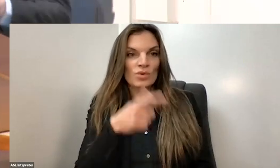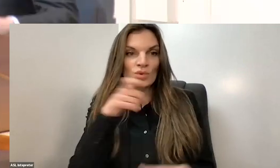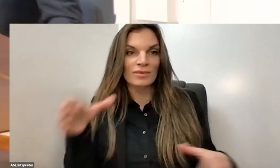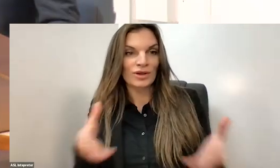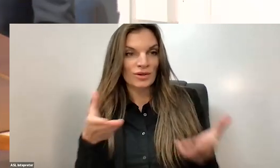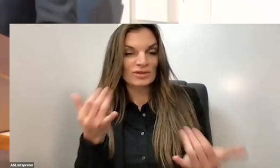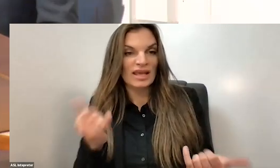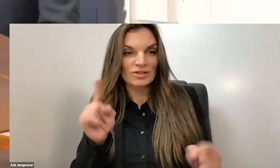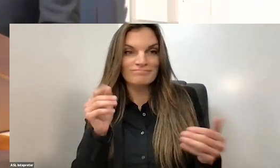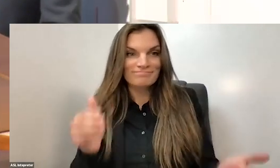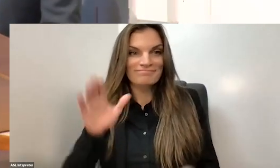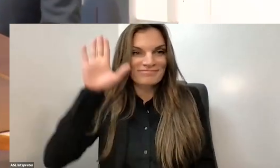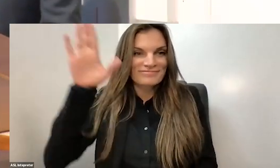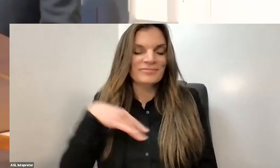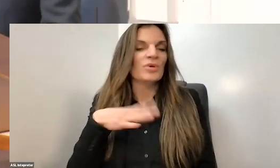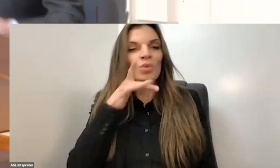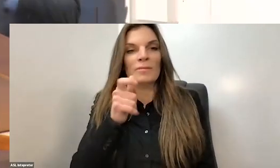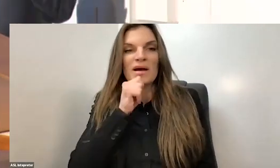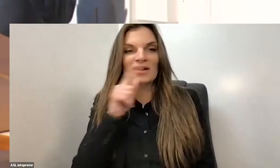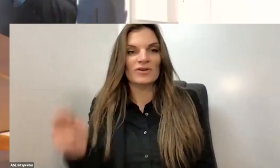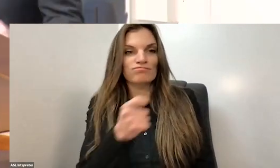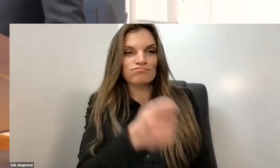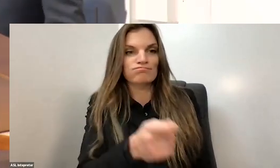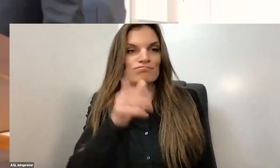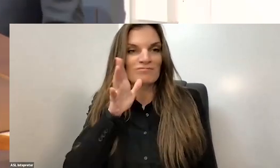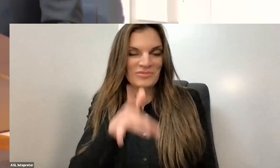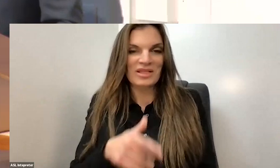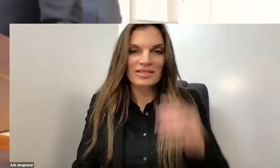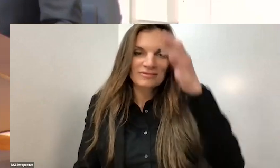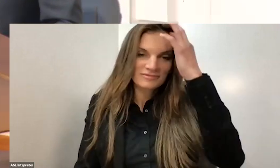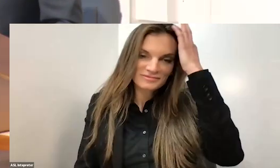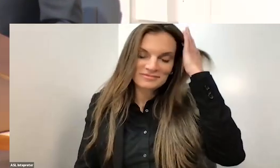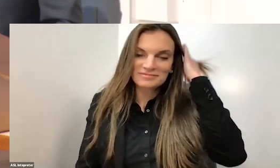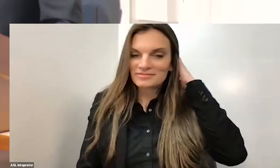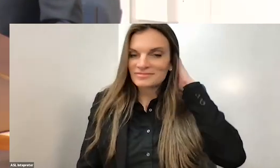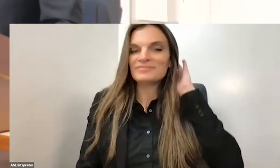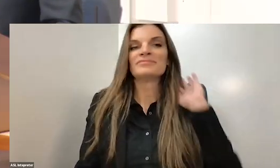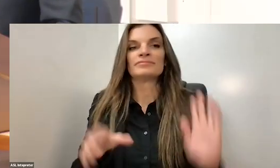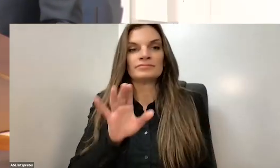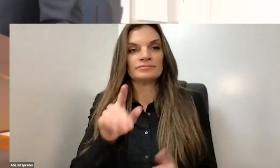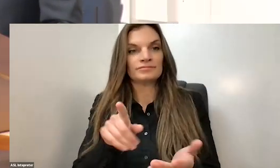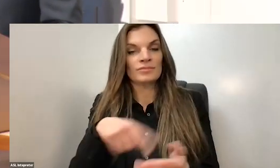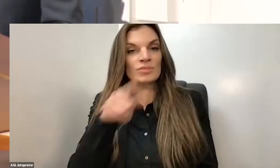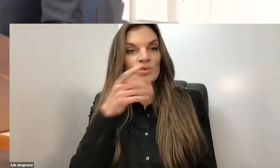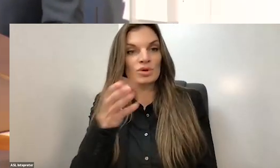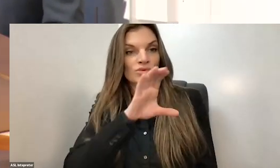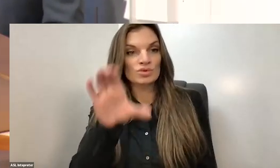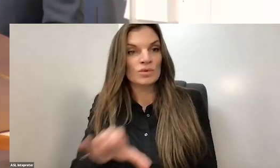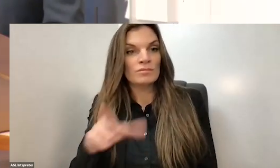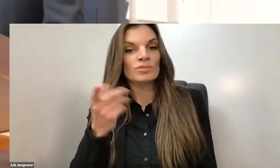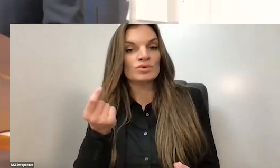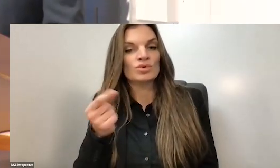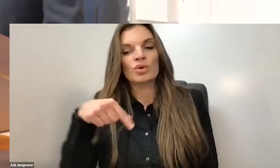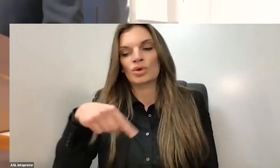room, just raise your hand and we'll get a microphone over to you so everyone can hear you online. And for those joining via Zoom, you can use